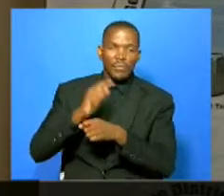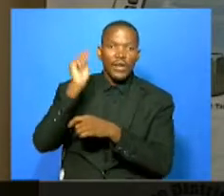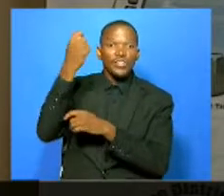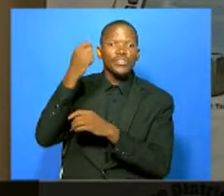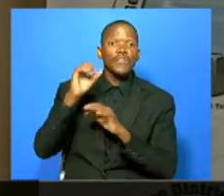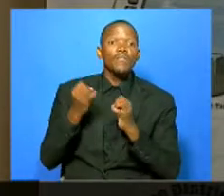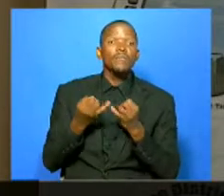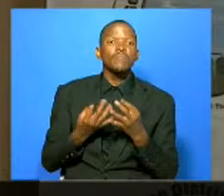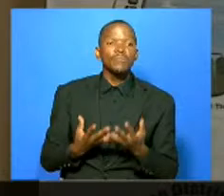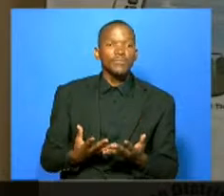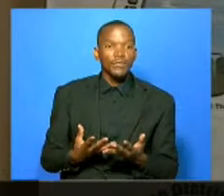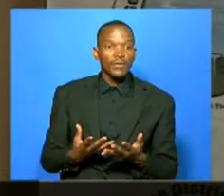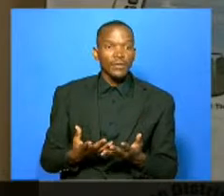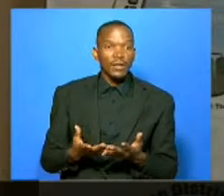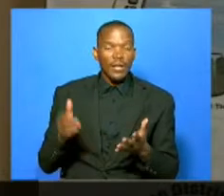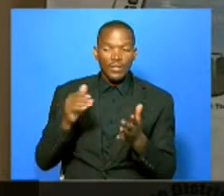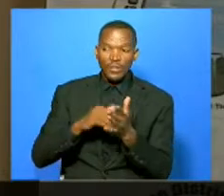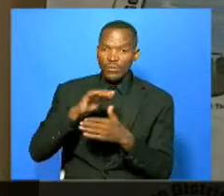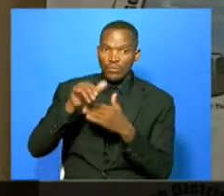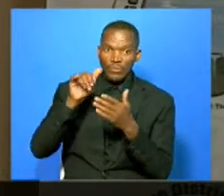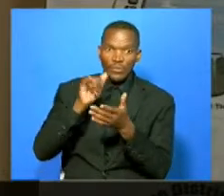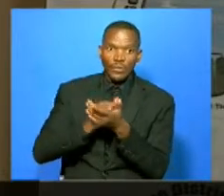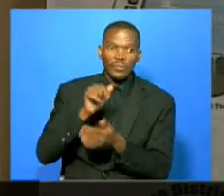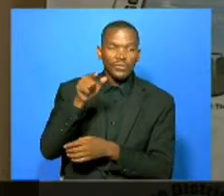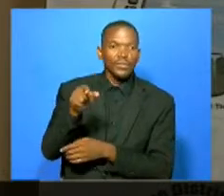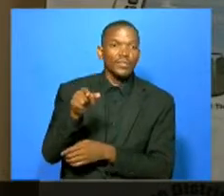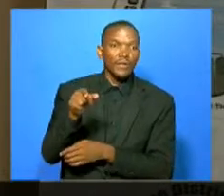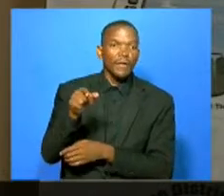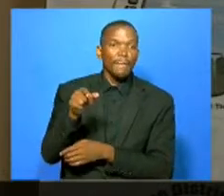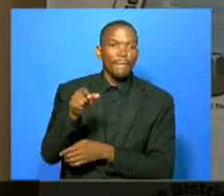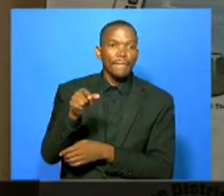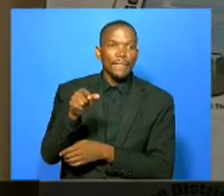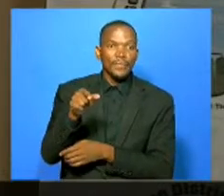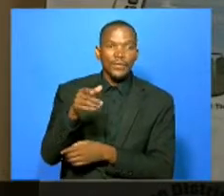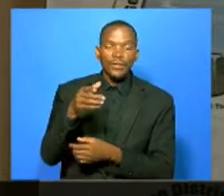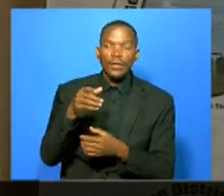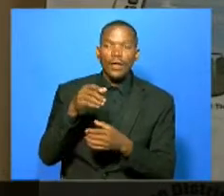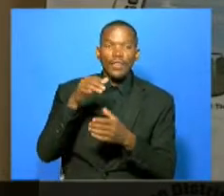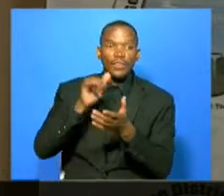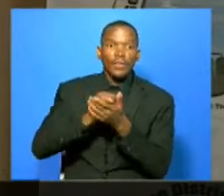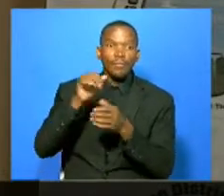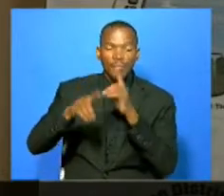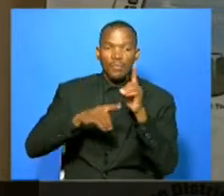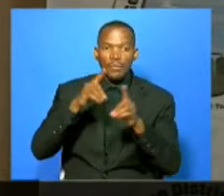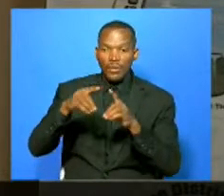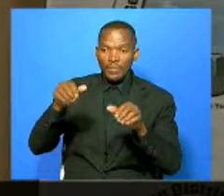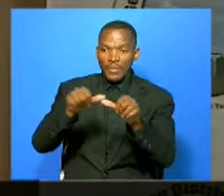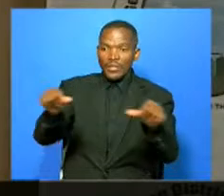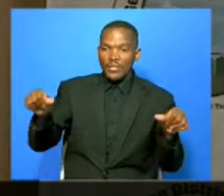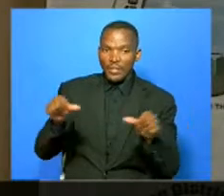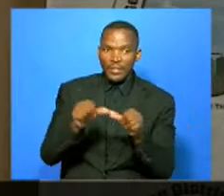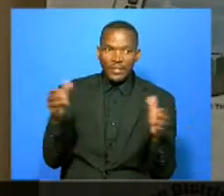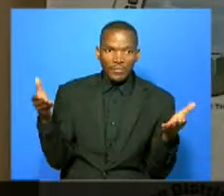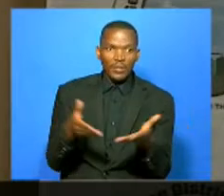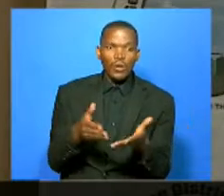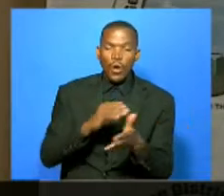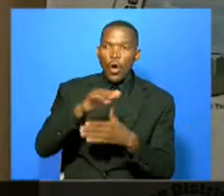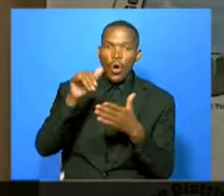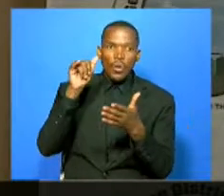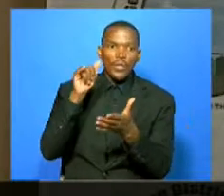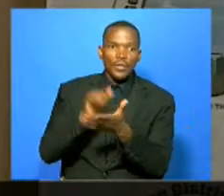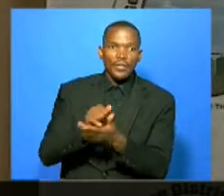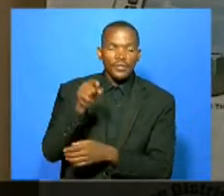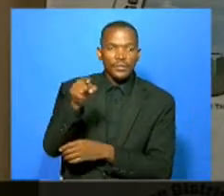kae mme segole bogolo gore a batho ba kgaolo eno ba e leng